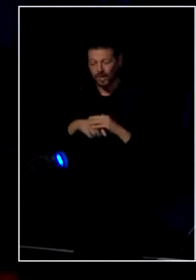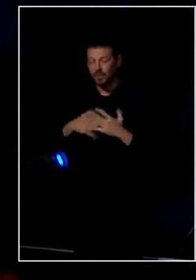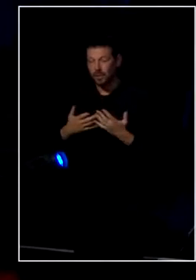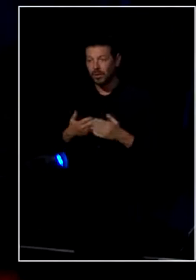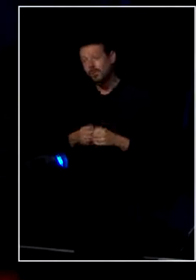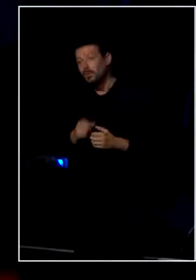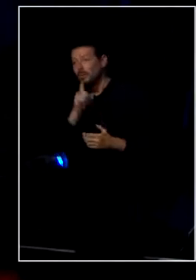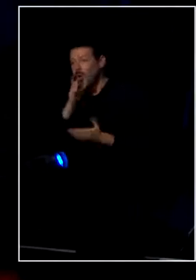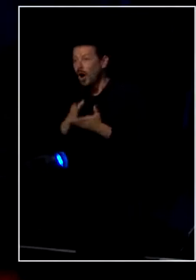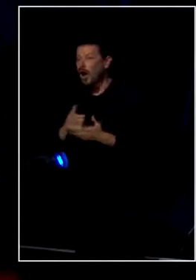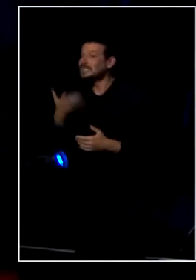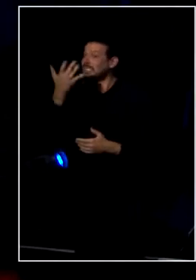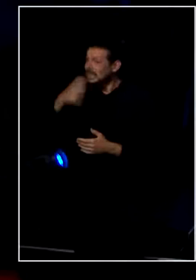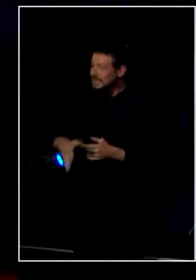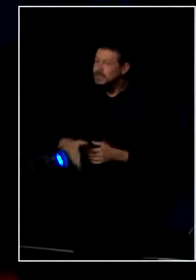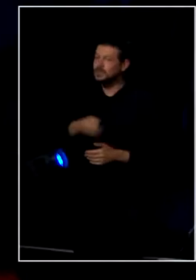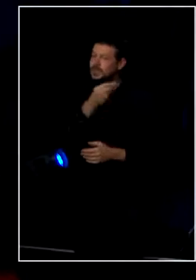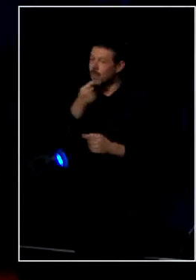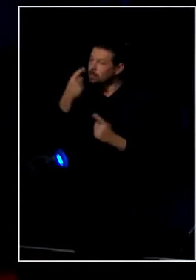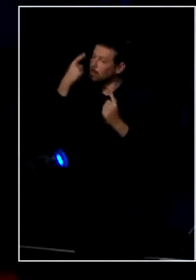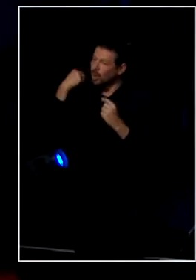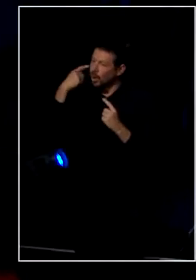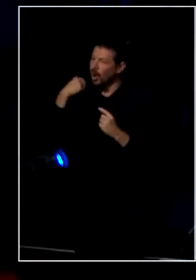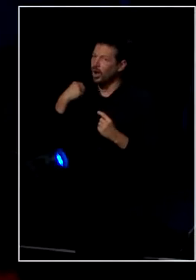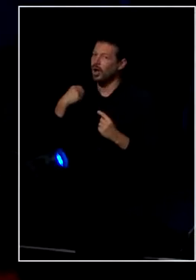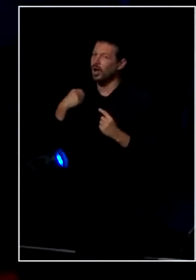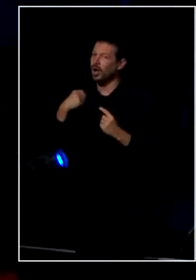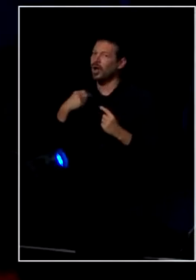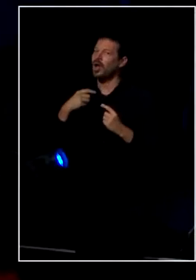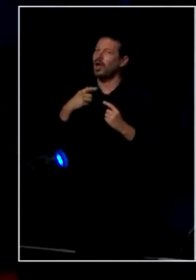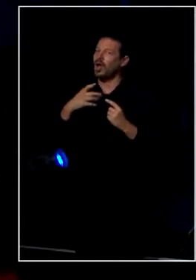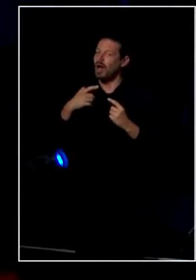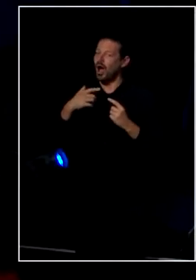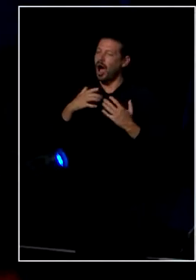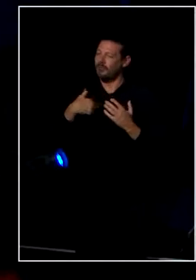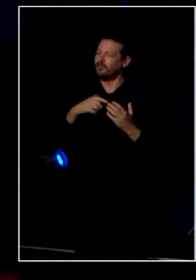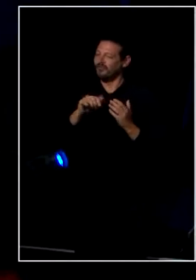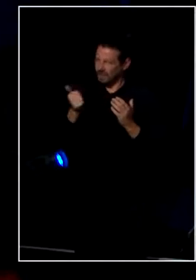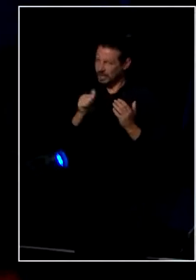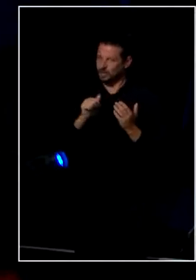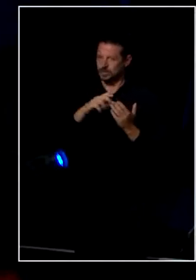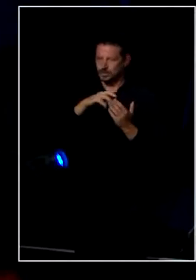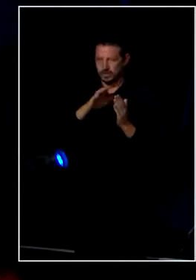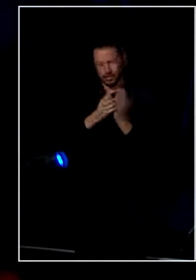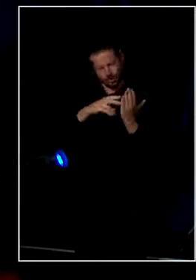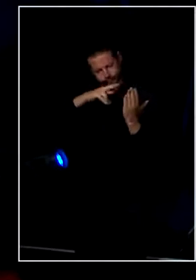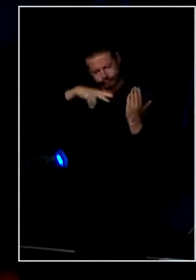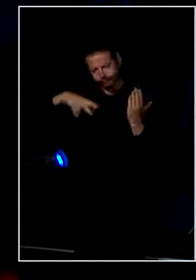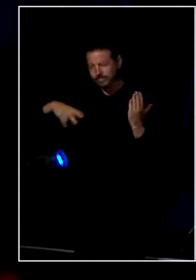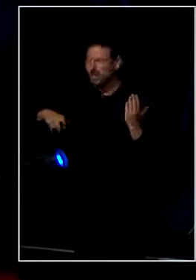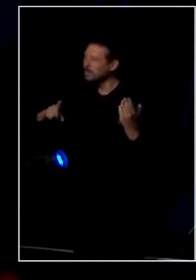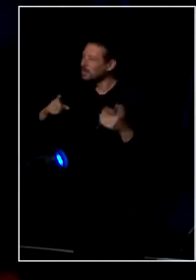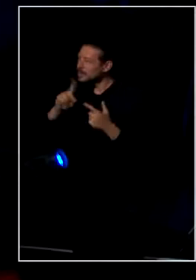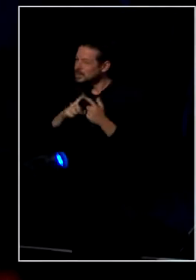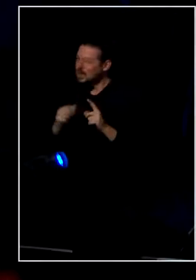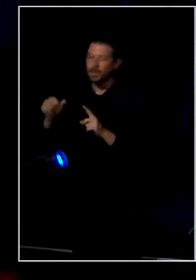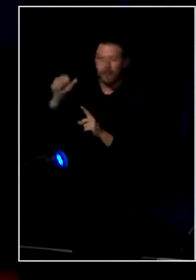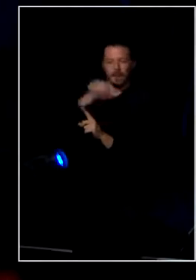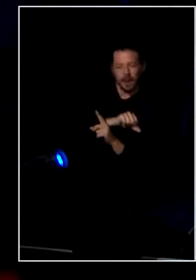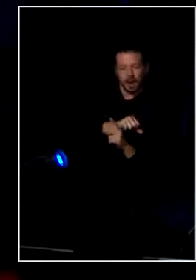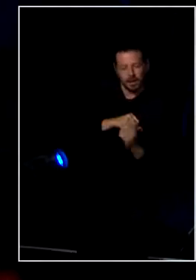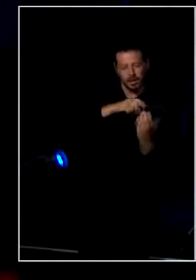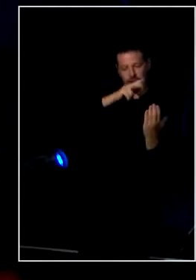parts, and I've now read the whole thing, but I also just keep opening it and reading